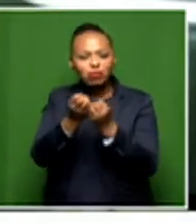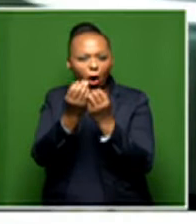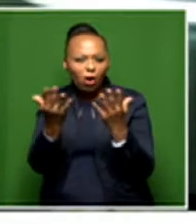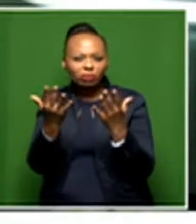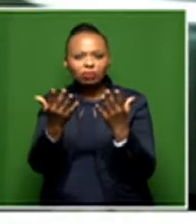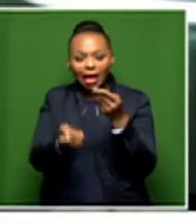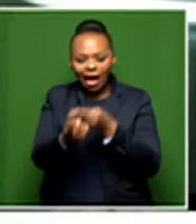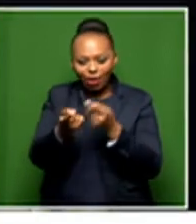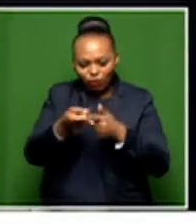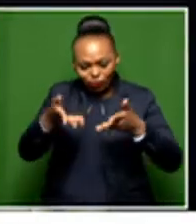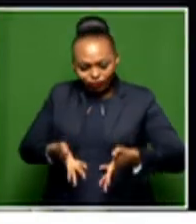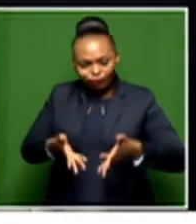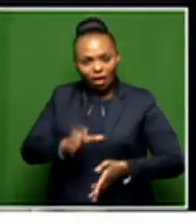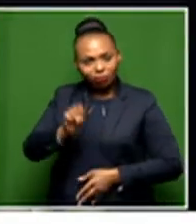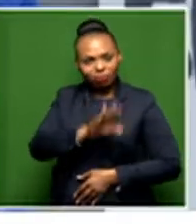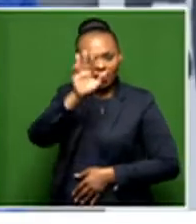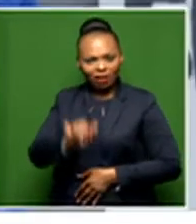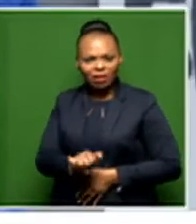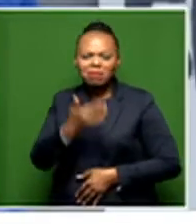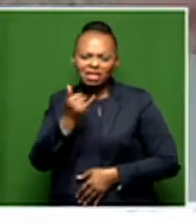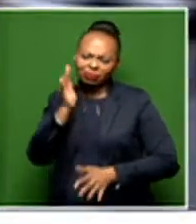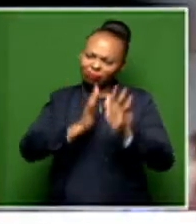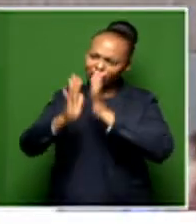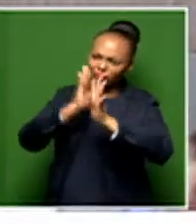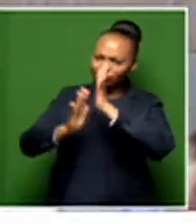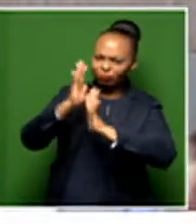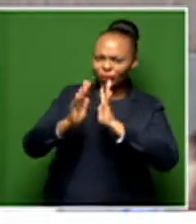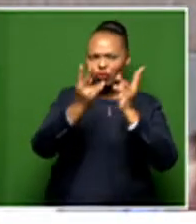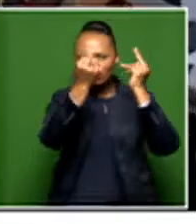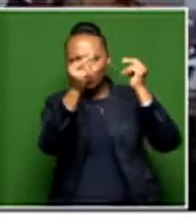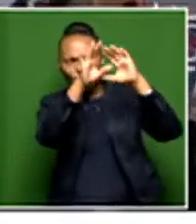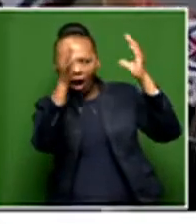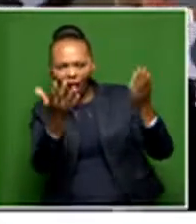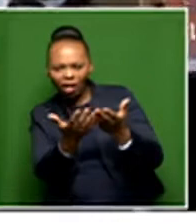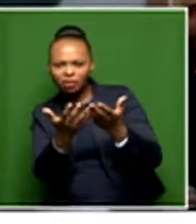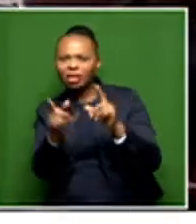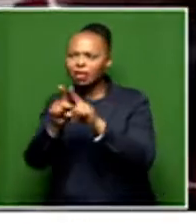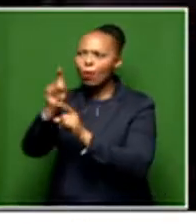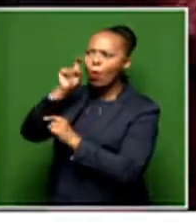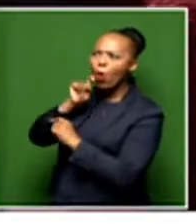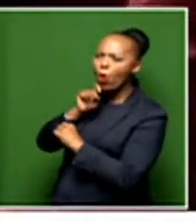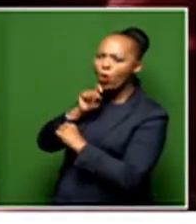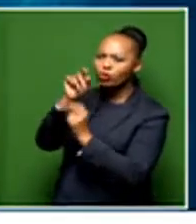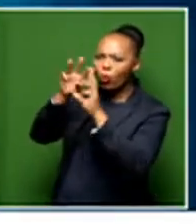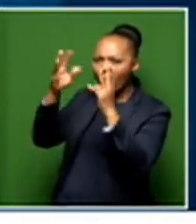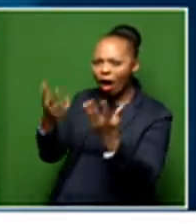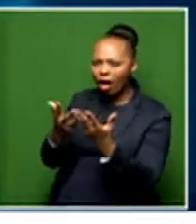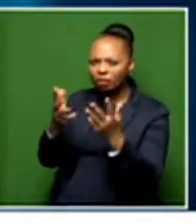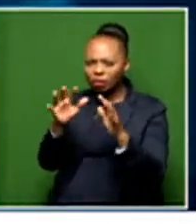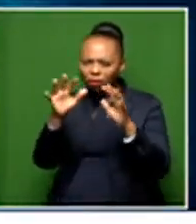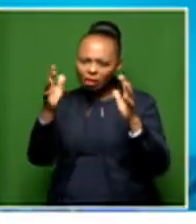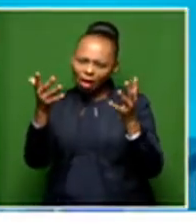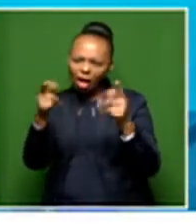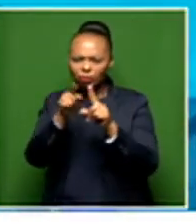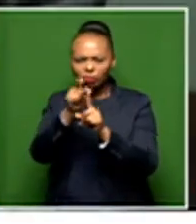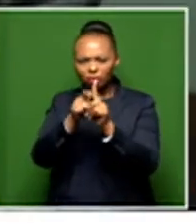country, can you tell us about them? We said that there's a couple from the new world, a couple from the old world. I see there's one on Greta Thunberg too, which